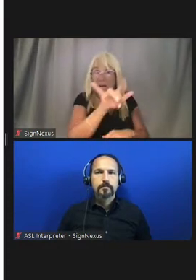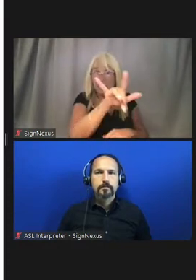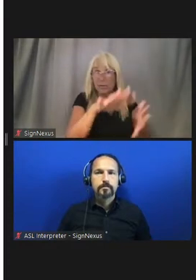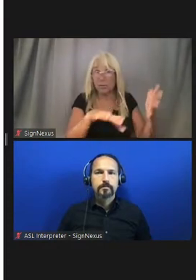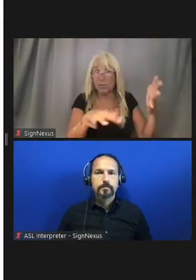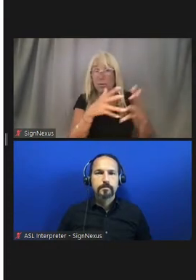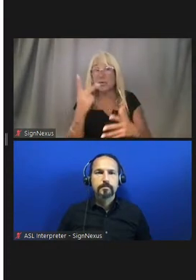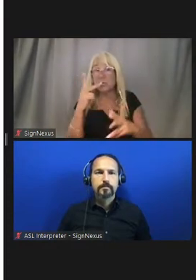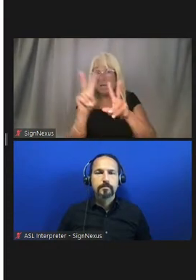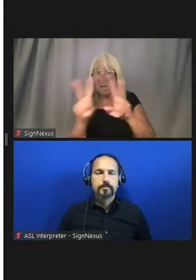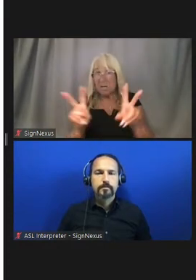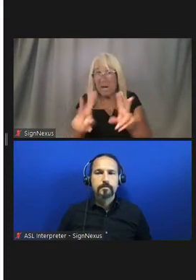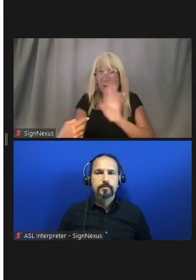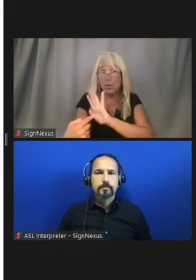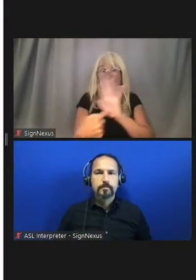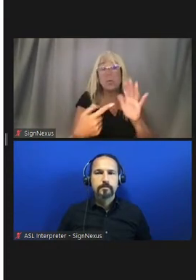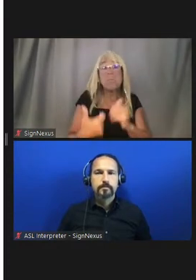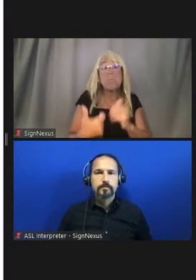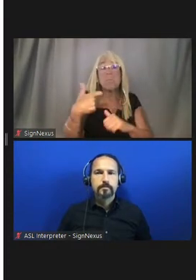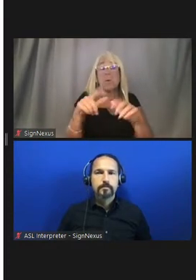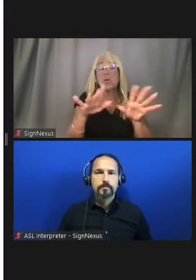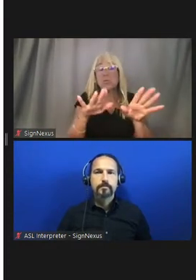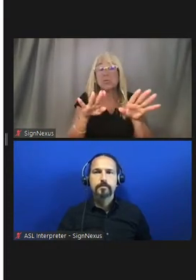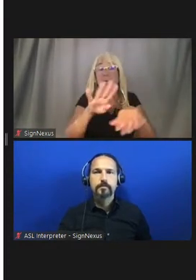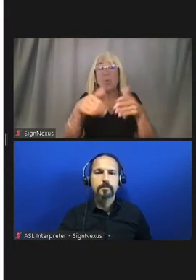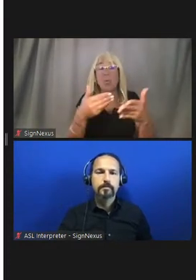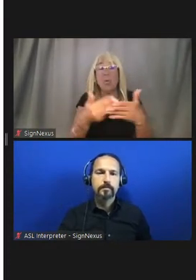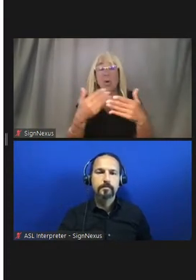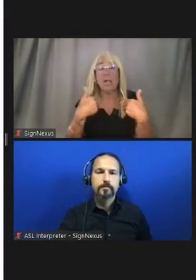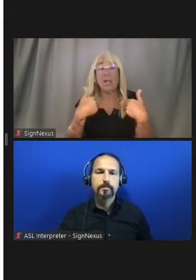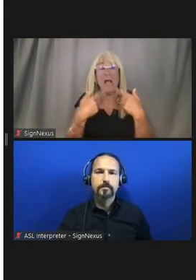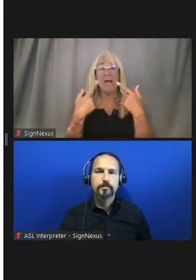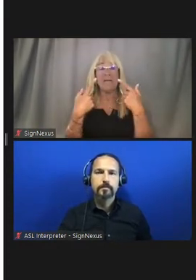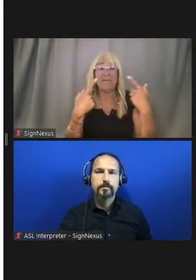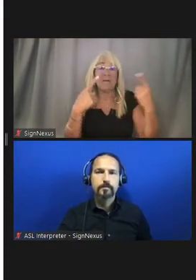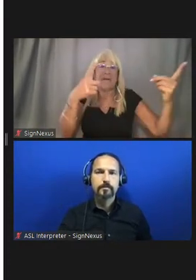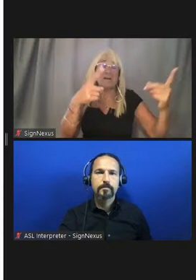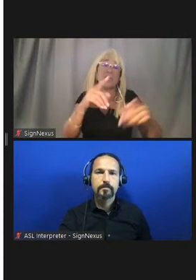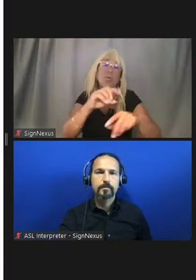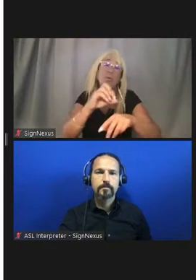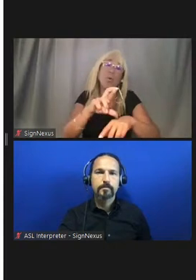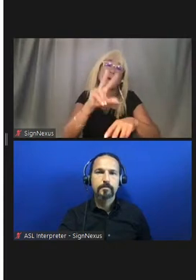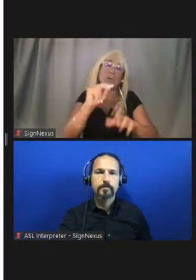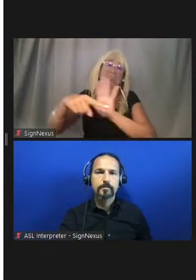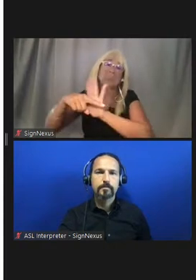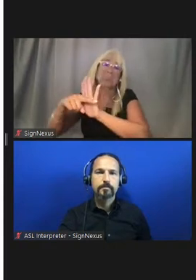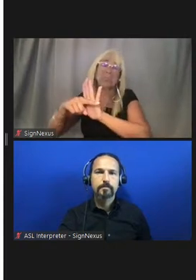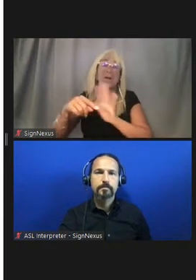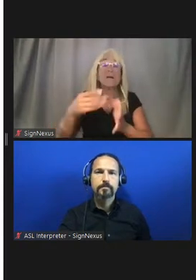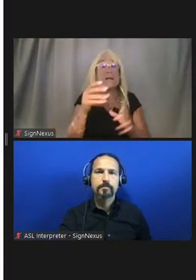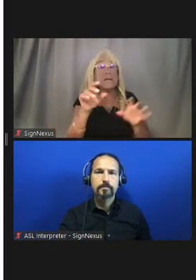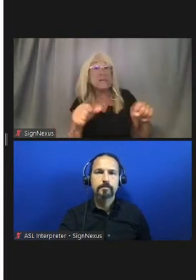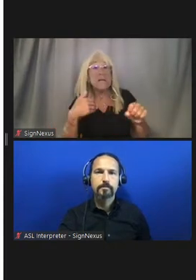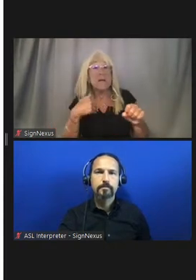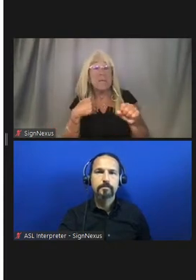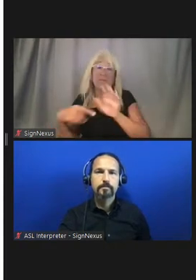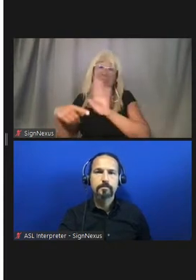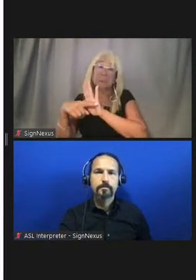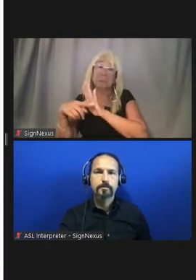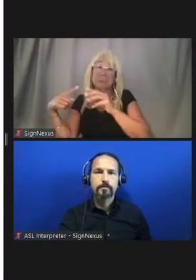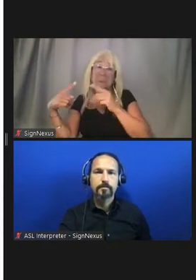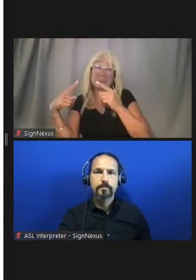you can see the analysis shows that most of the areas have beneficial effects or no adverse effects but there are a few areas with potential adverse effects